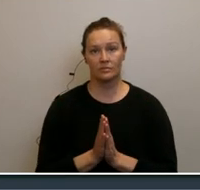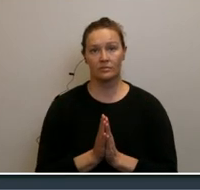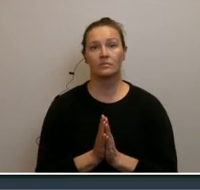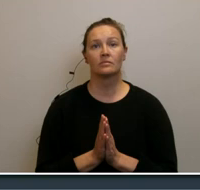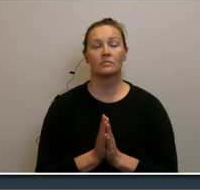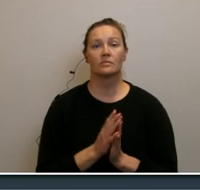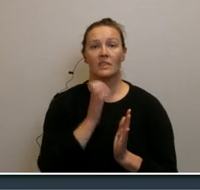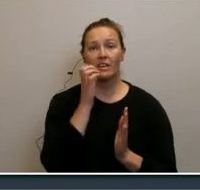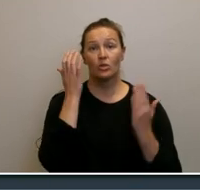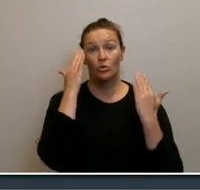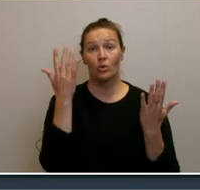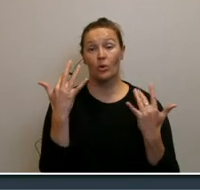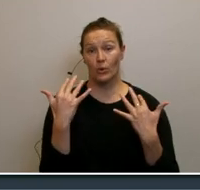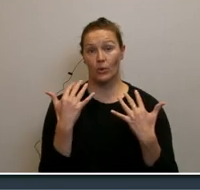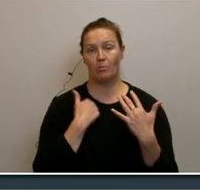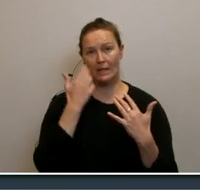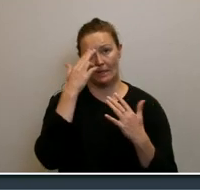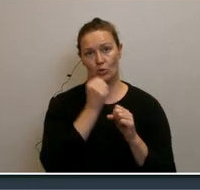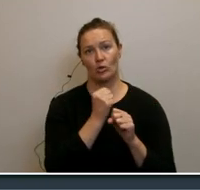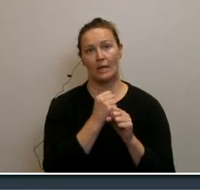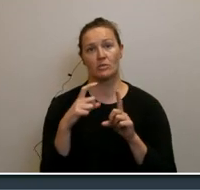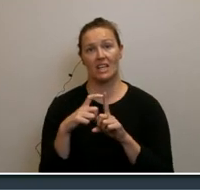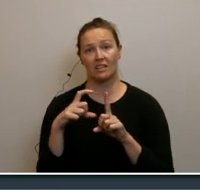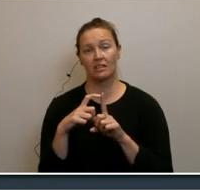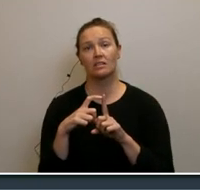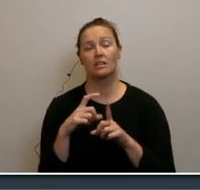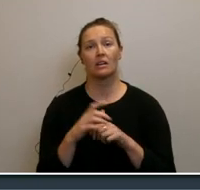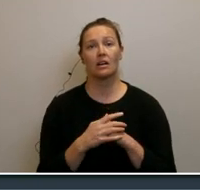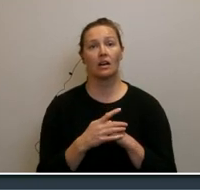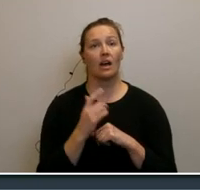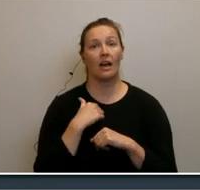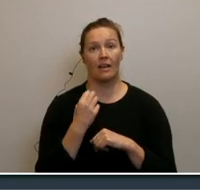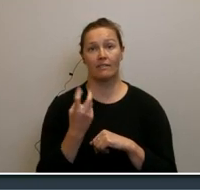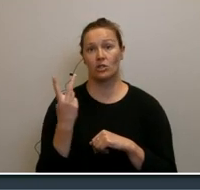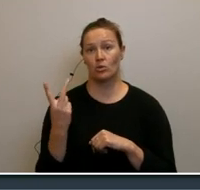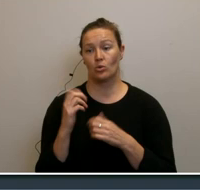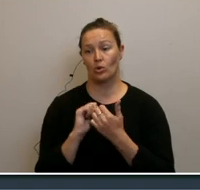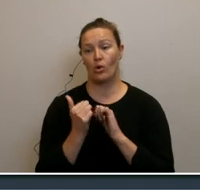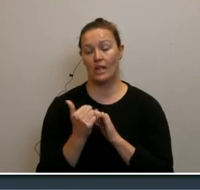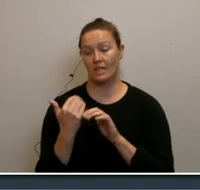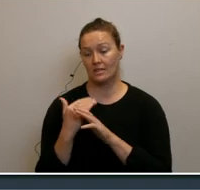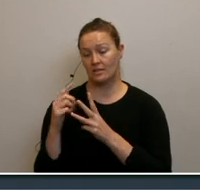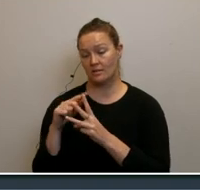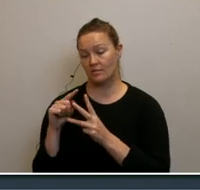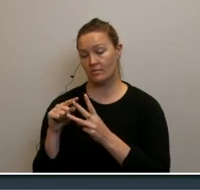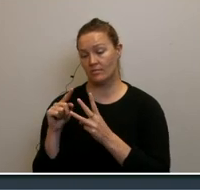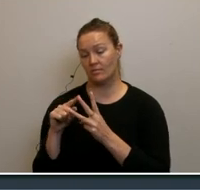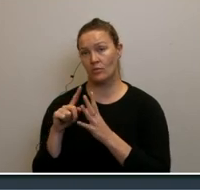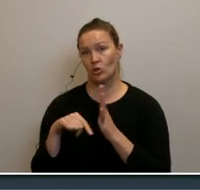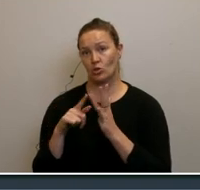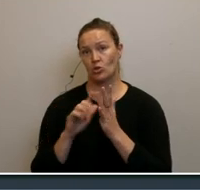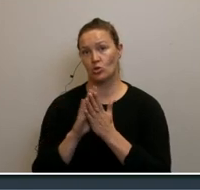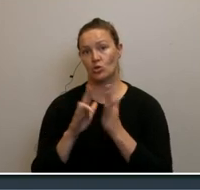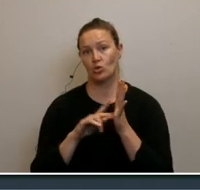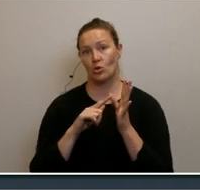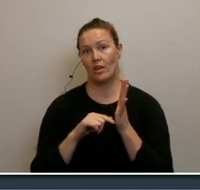Well, for those of you who don't know me, my name's Graham Duncan, and I have with me two colleagues, one in Jonathan